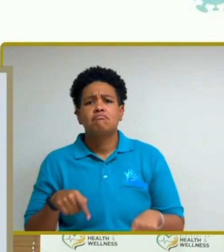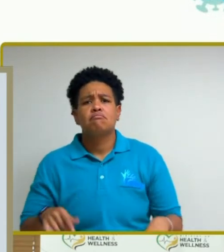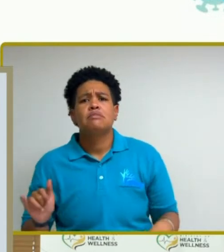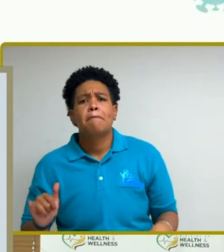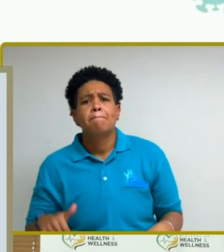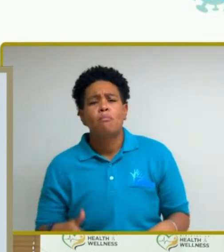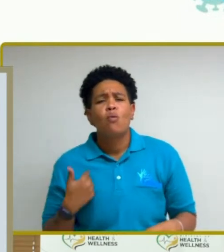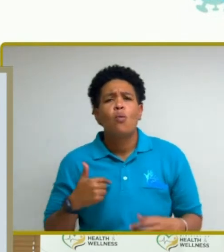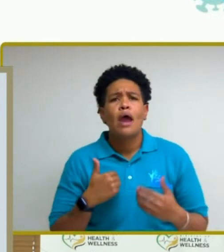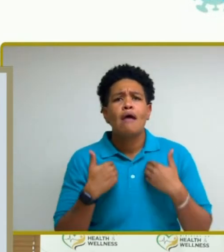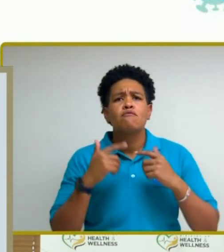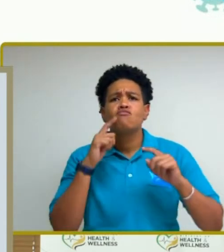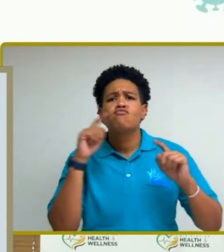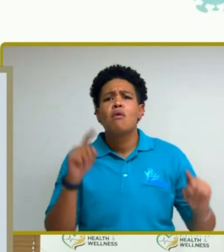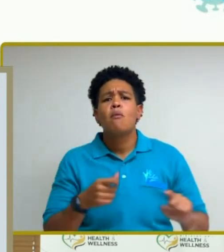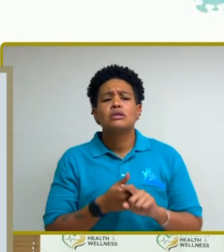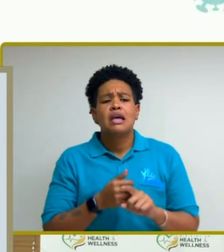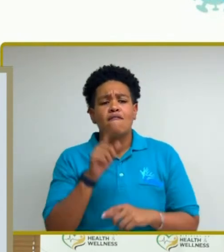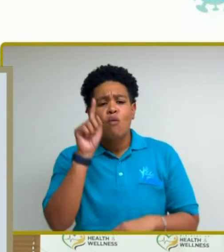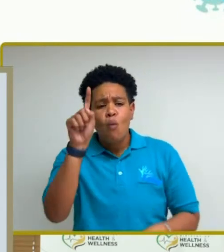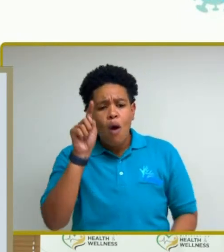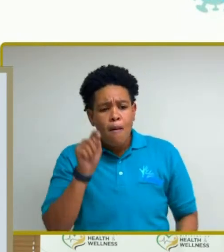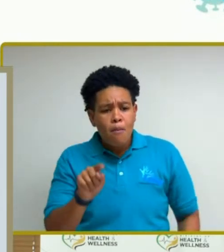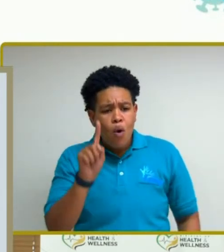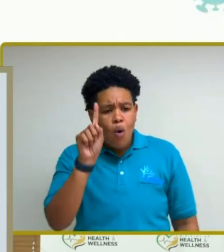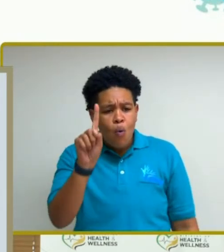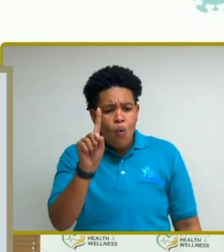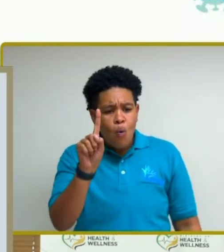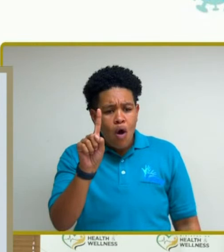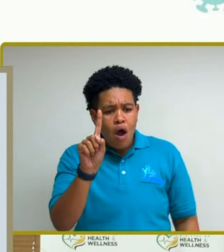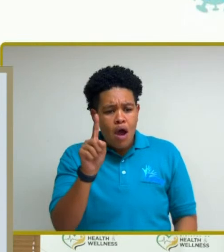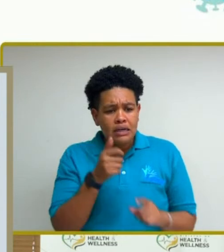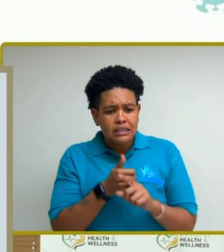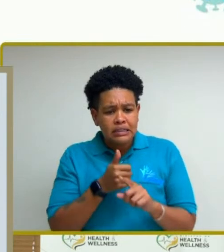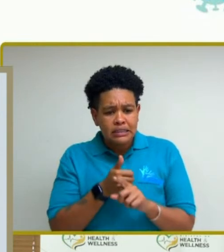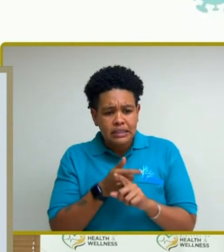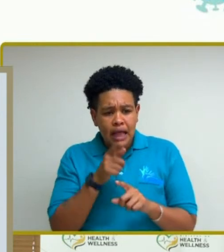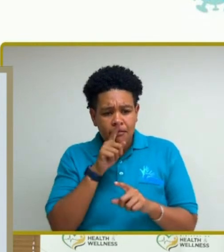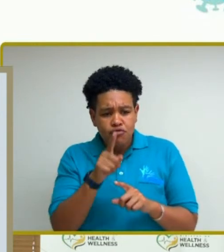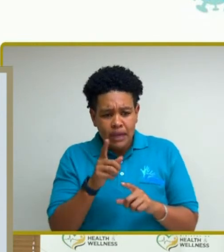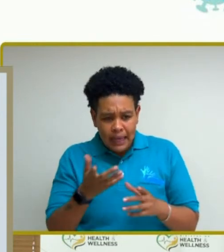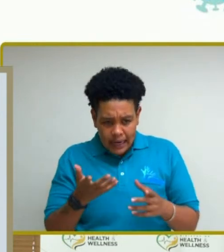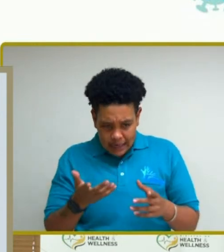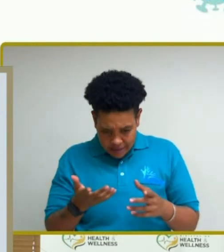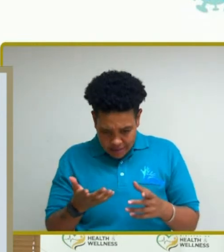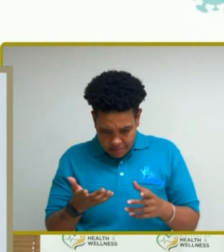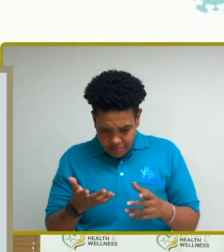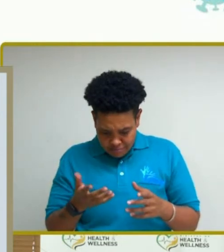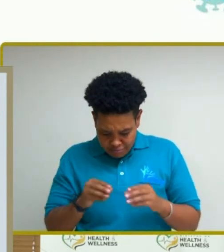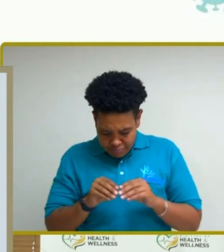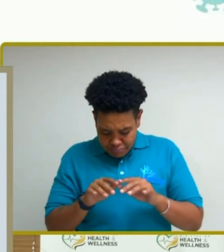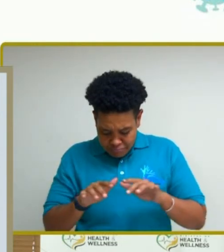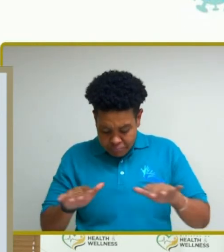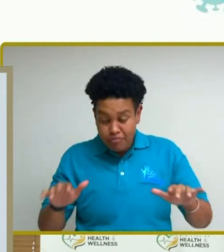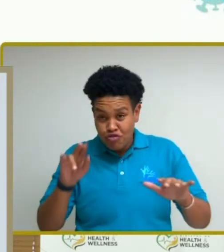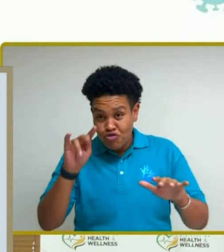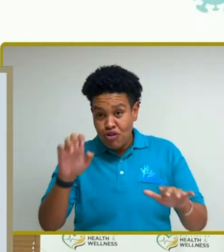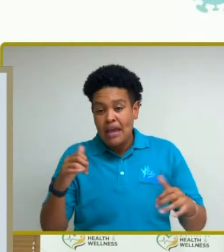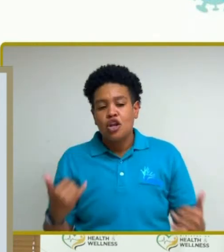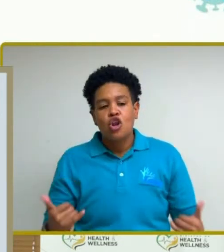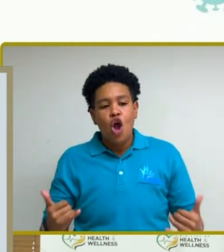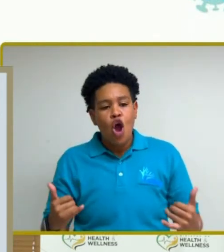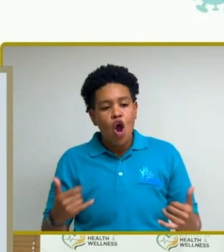had reported a 1.1 reproductive rate. And then now we're reporting